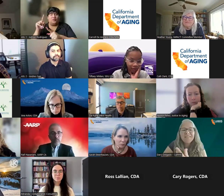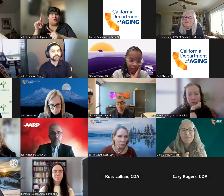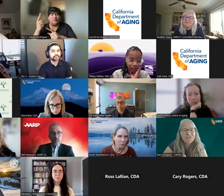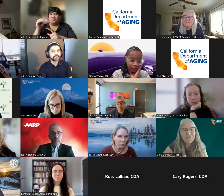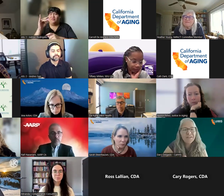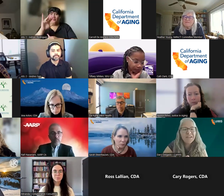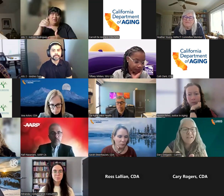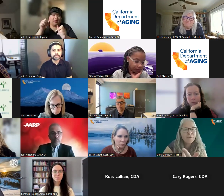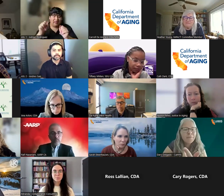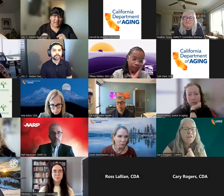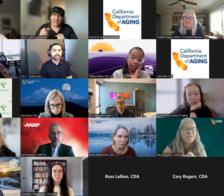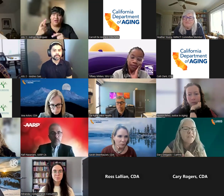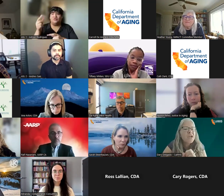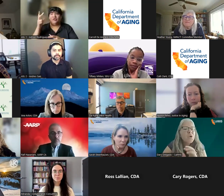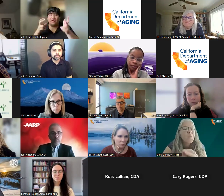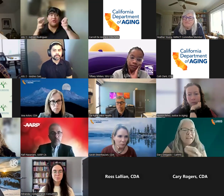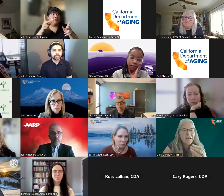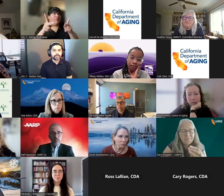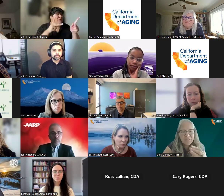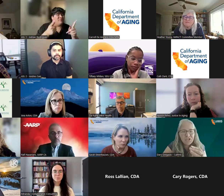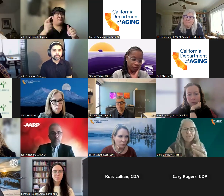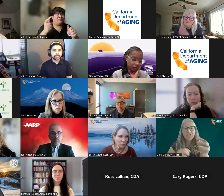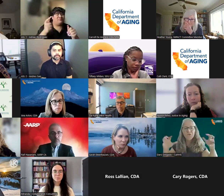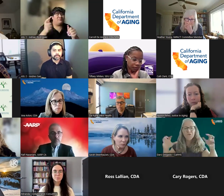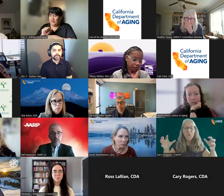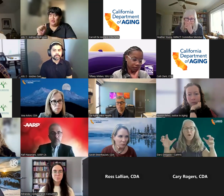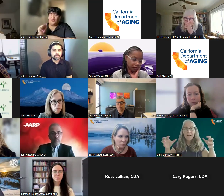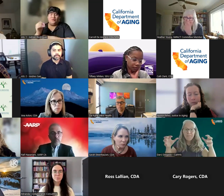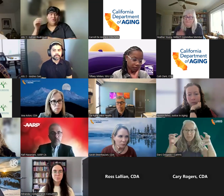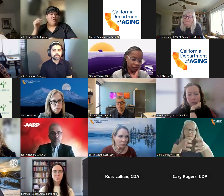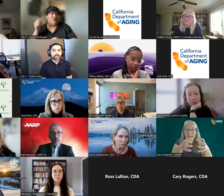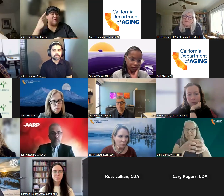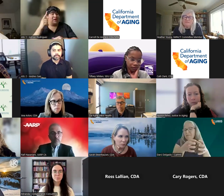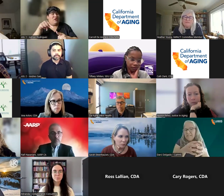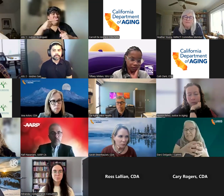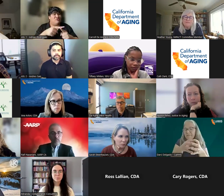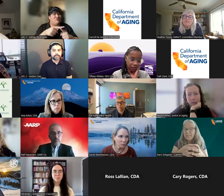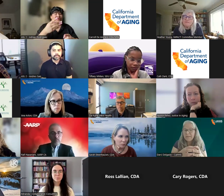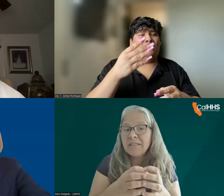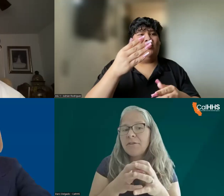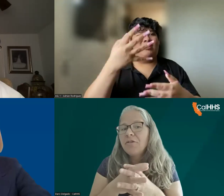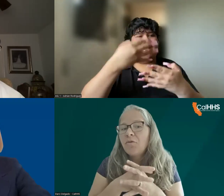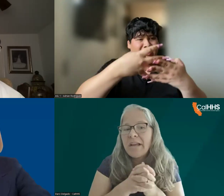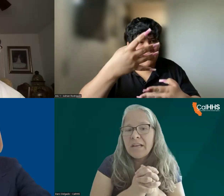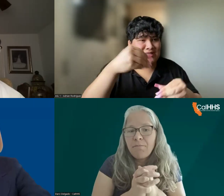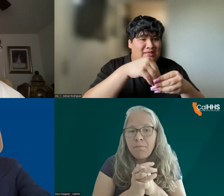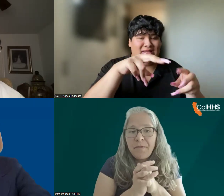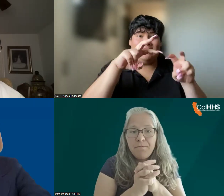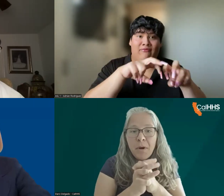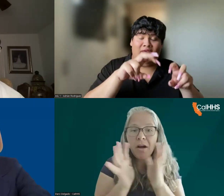they can to make sure they're hearing from folks when it comes to the buckets of these investments. So the